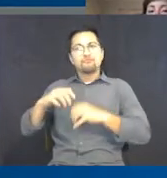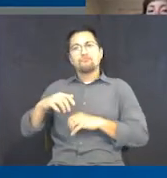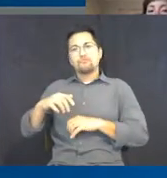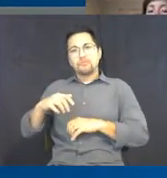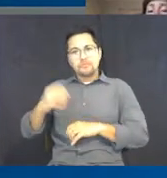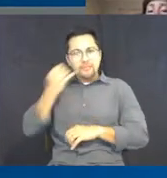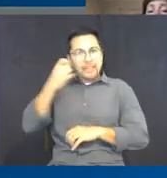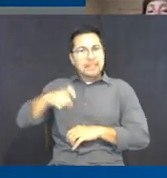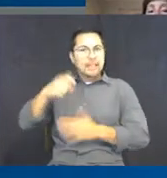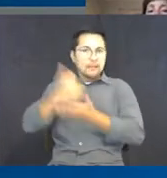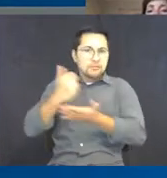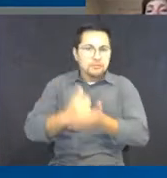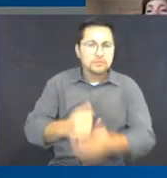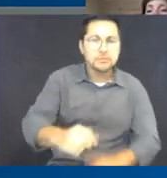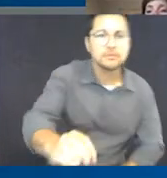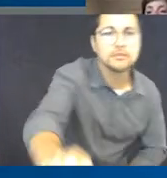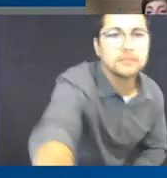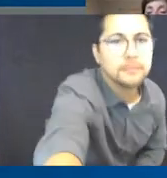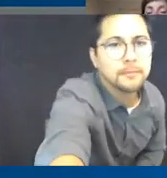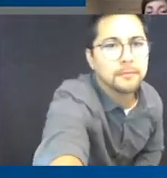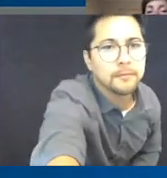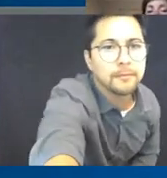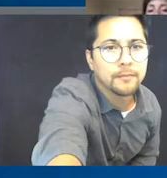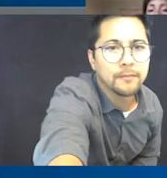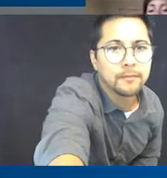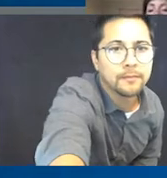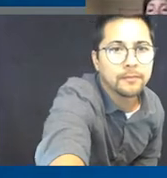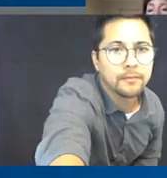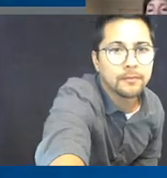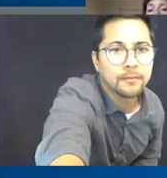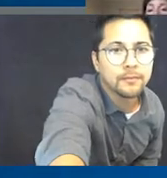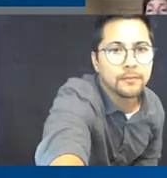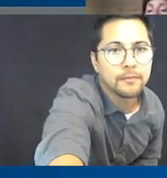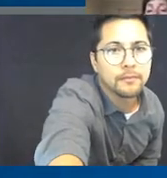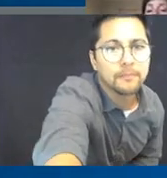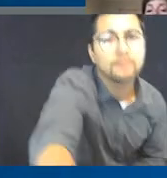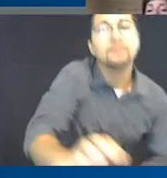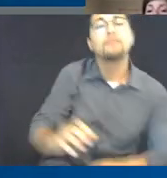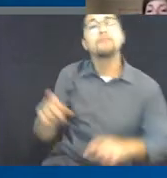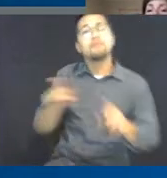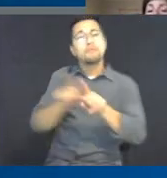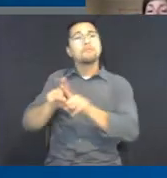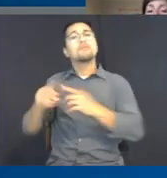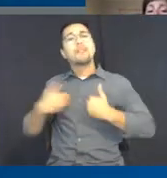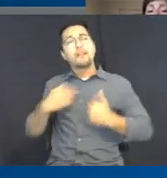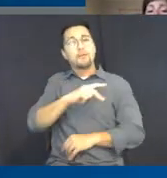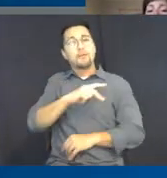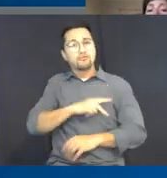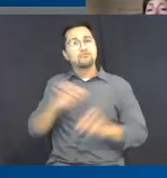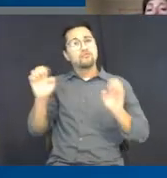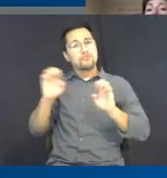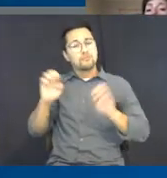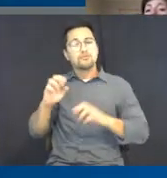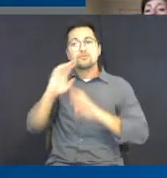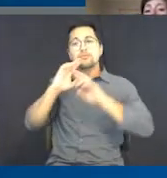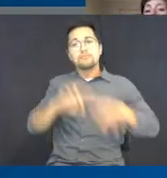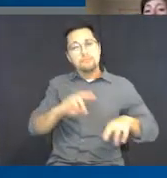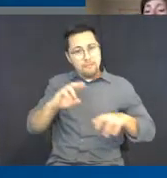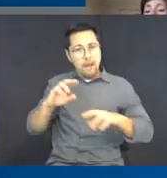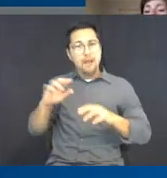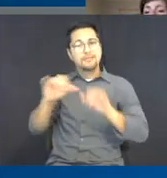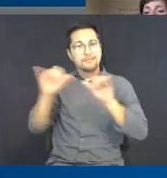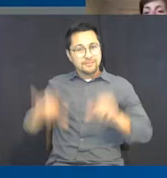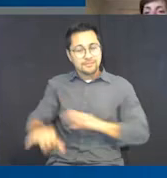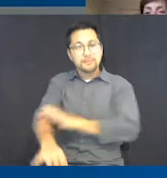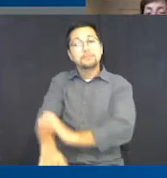sent to a call center that can triage that call. So maybe emergency assistance is needed immediately or not. Maybe